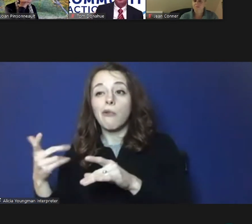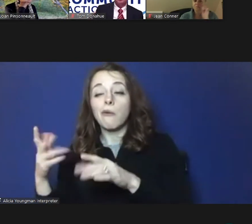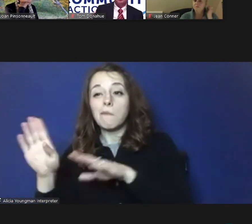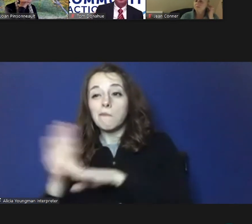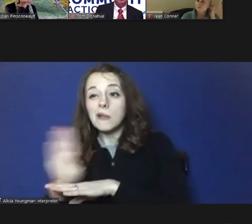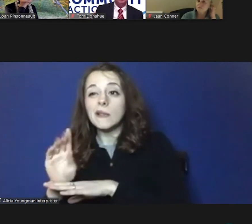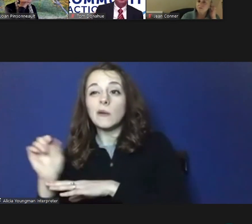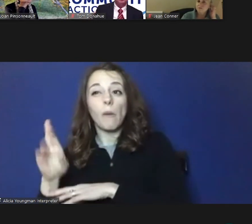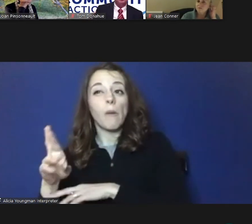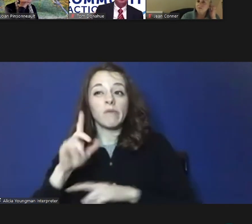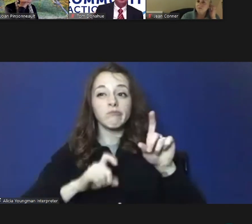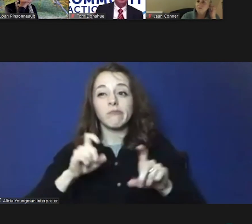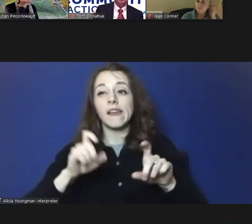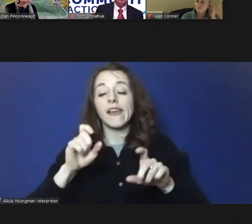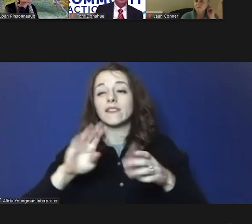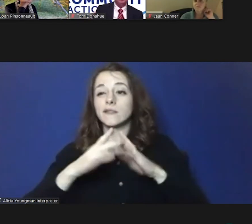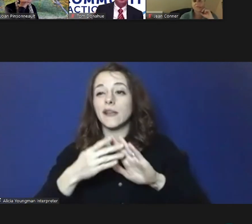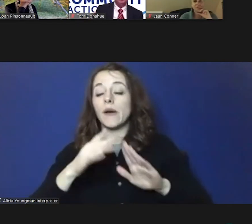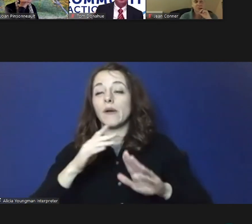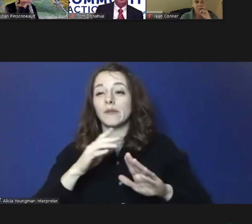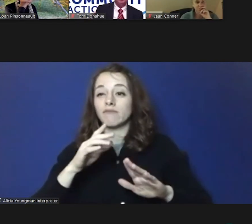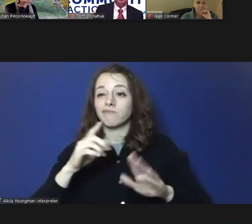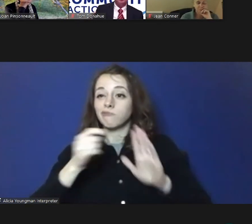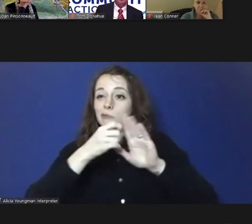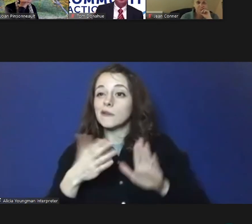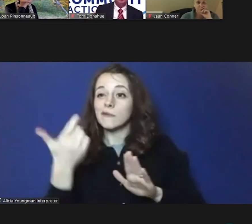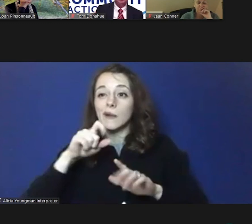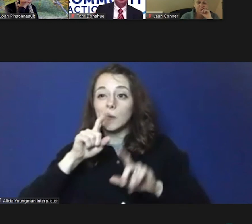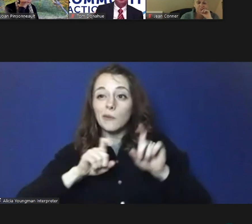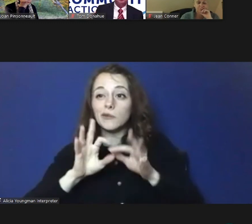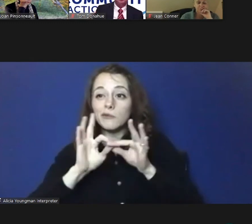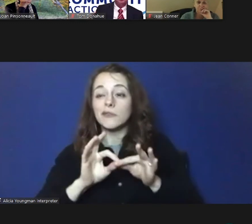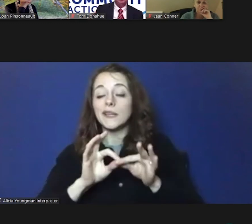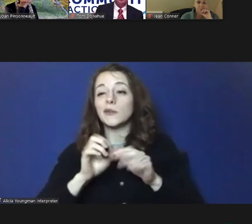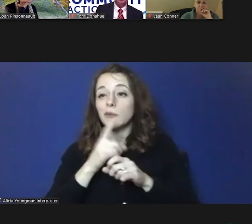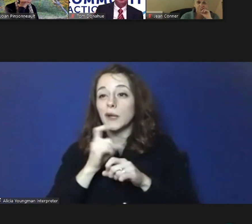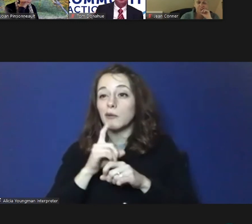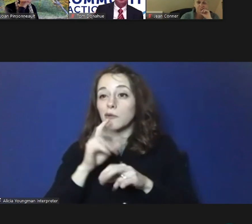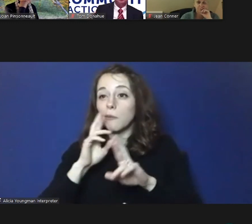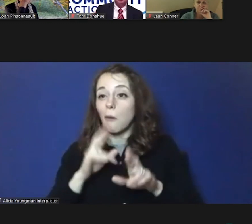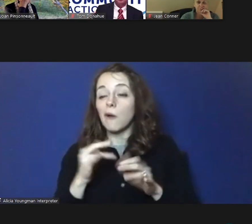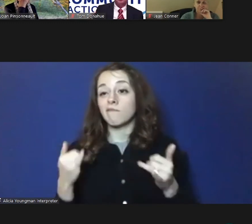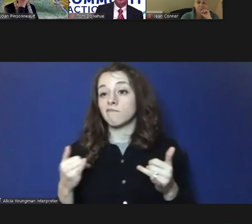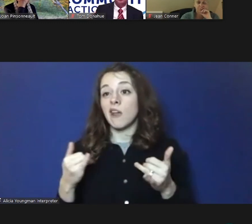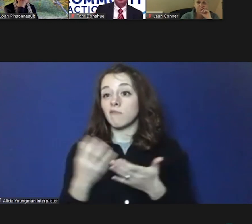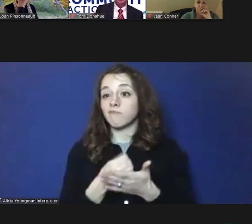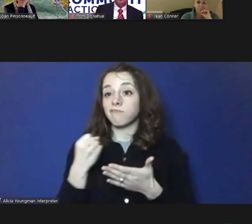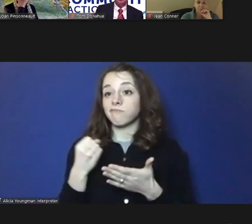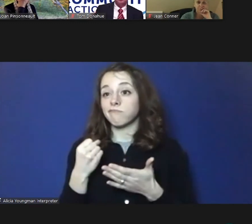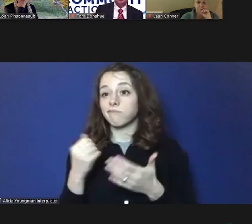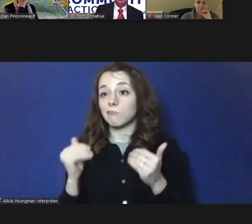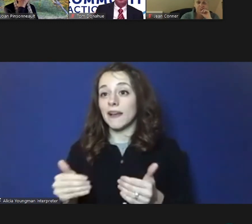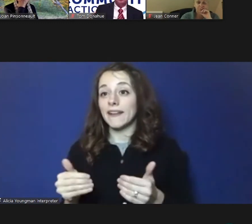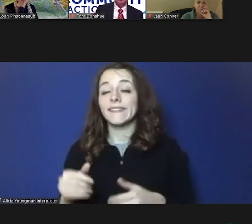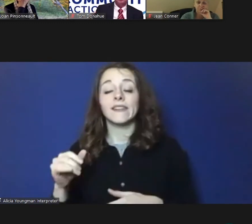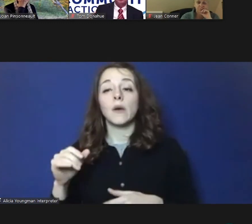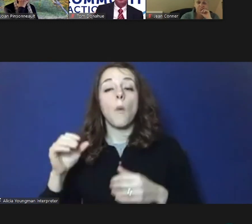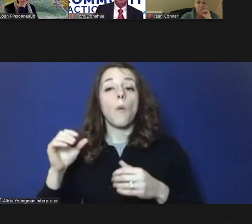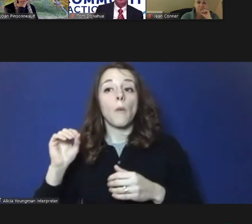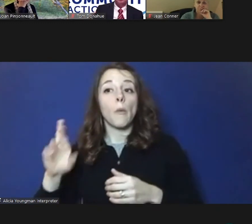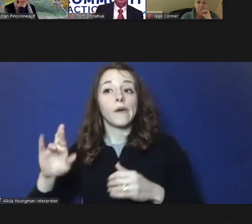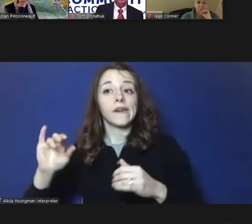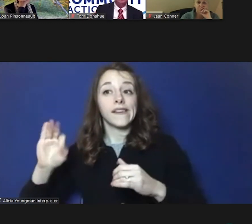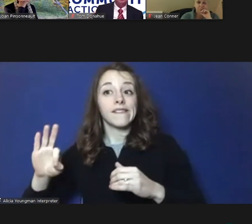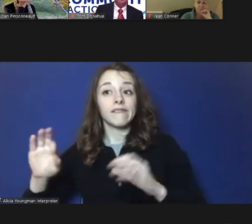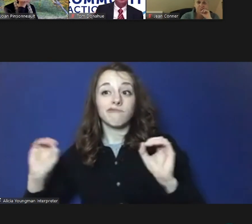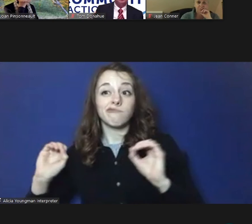town officers any questions about the annual report, now would be the time to do so. Or in the absence of